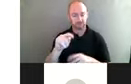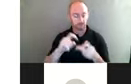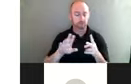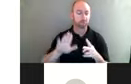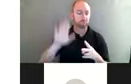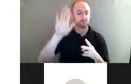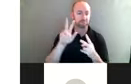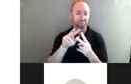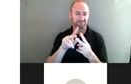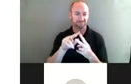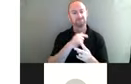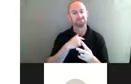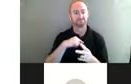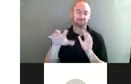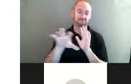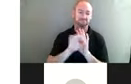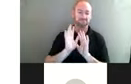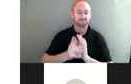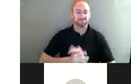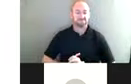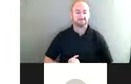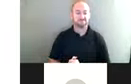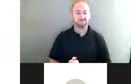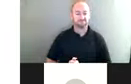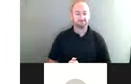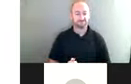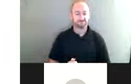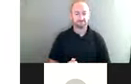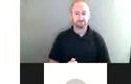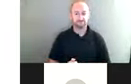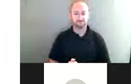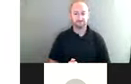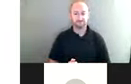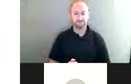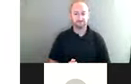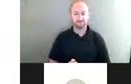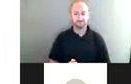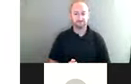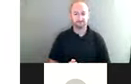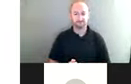hand and we'll call on you.